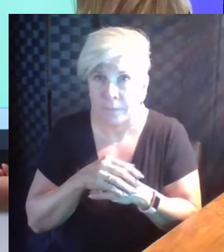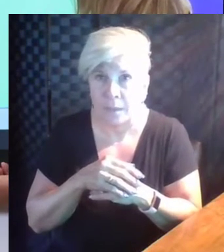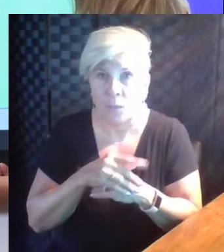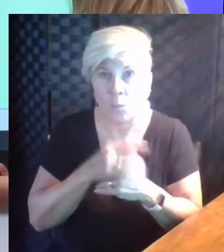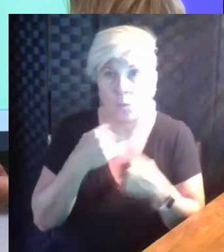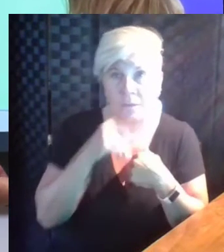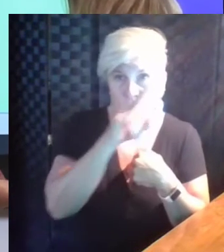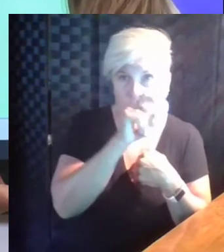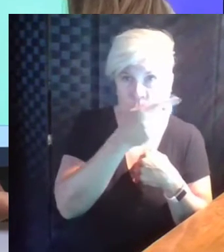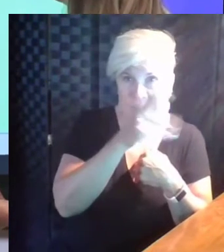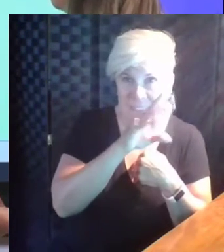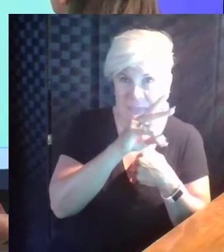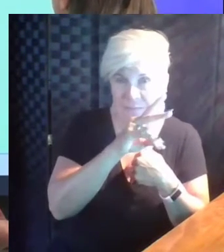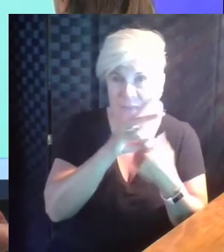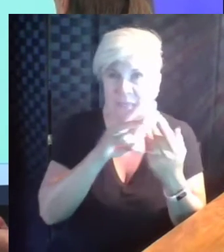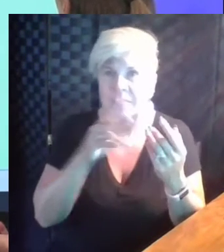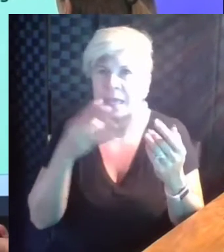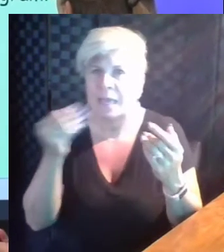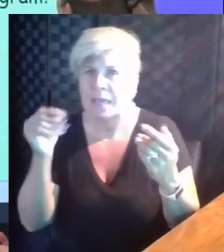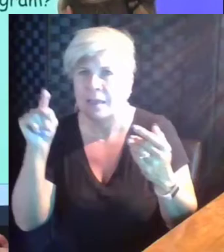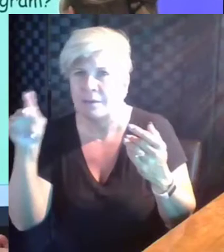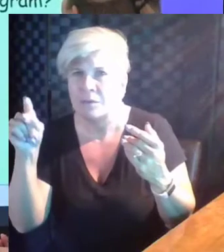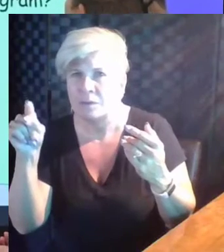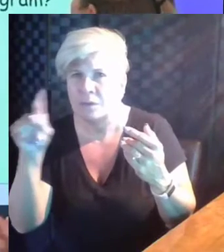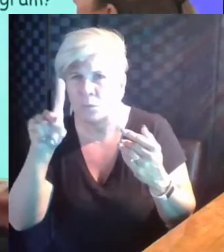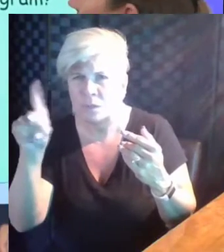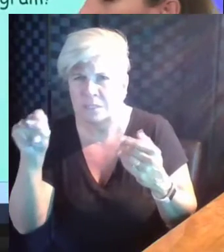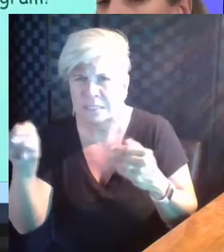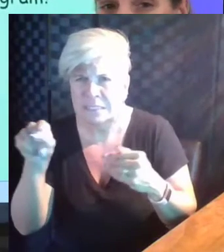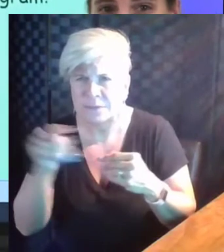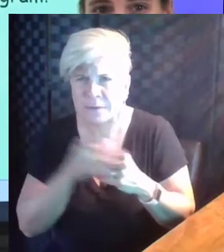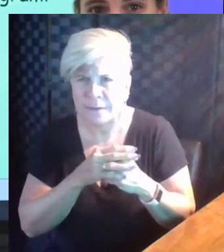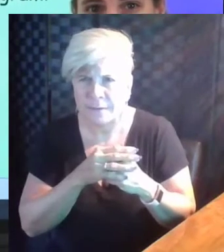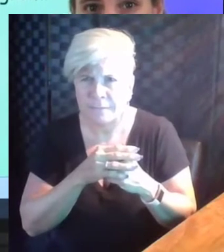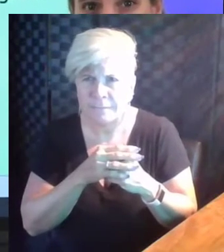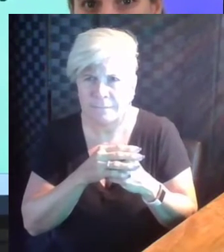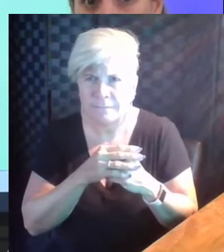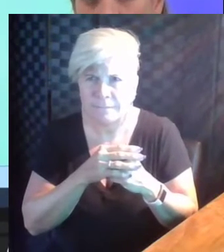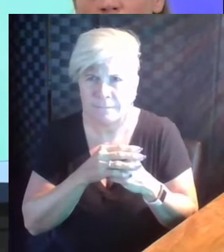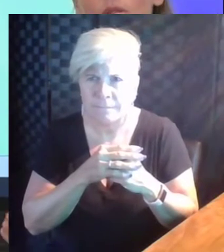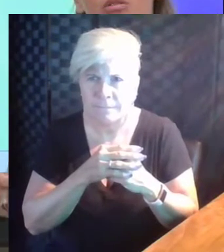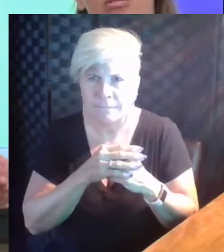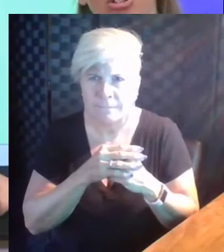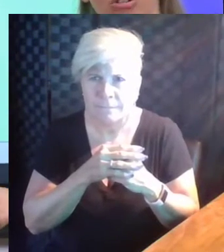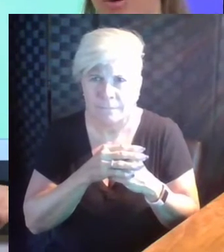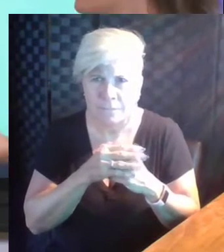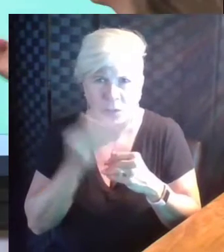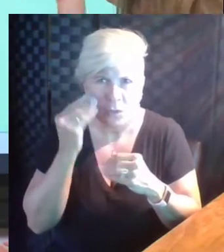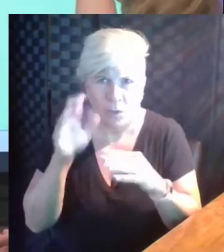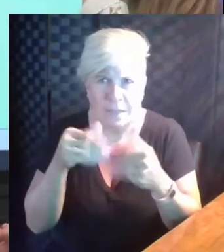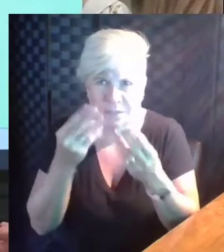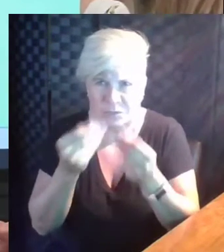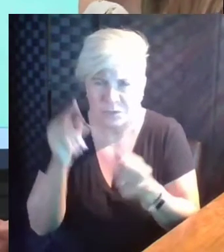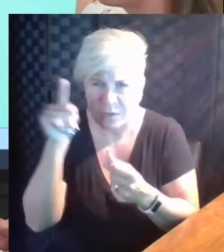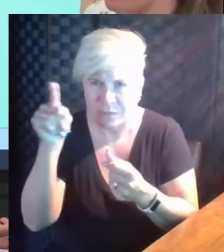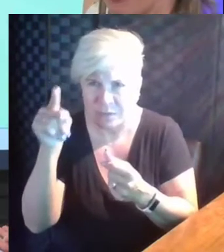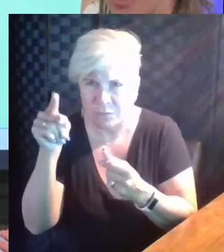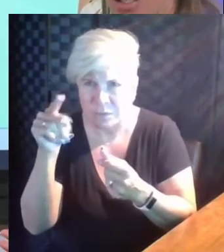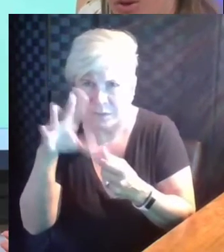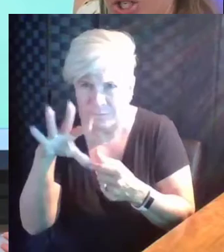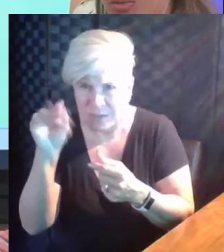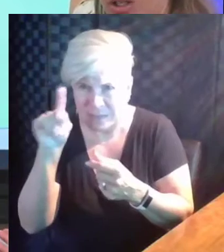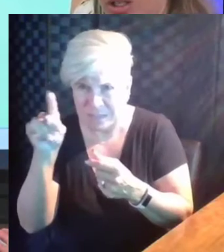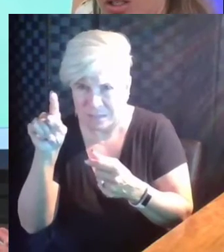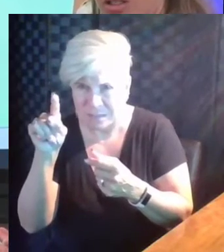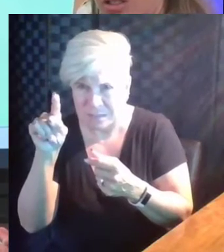have 127 here and I have a question mark here. Well, do you know how to solve the equation to find